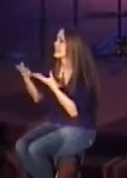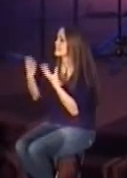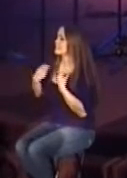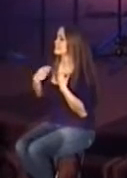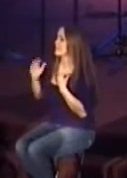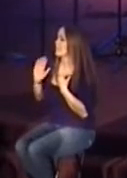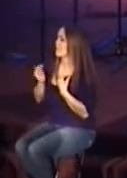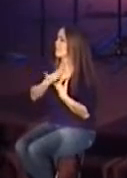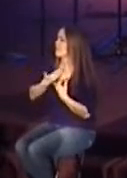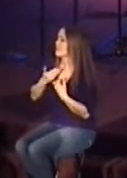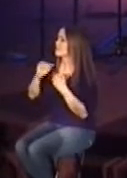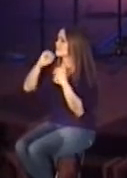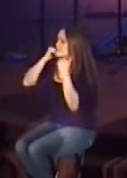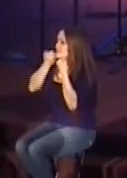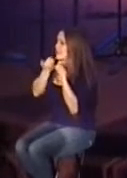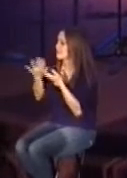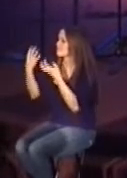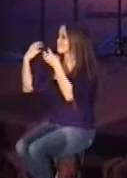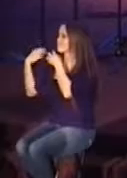have unity